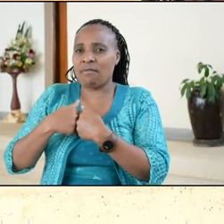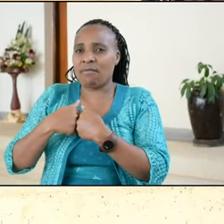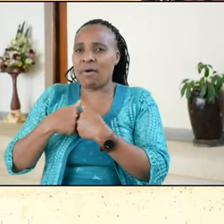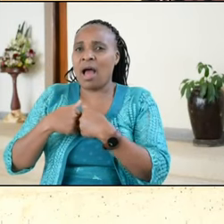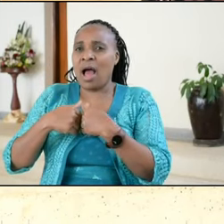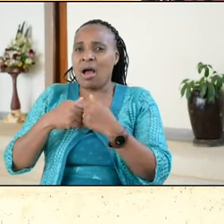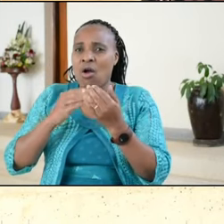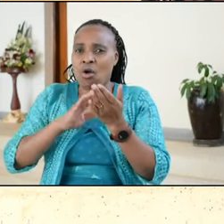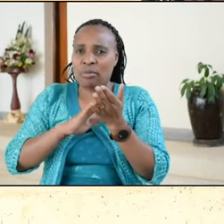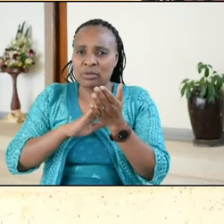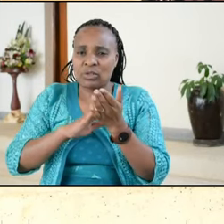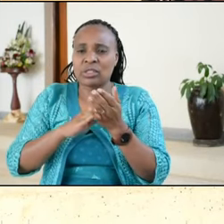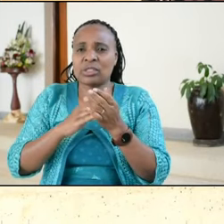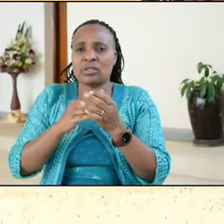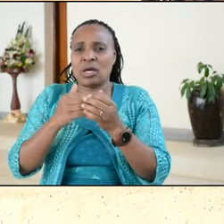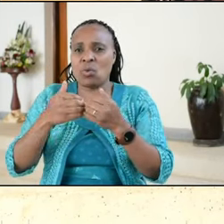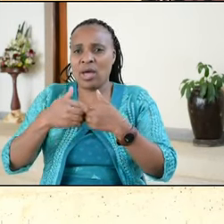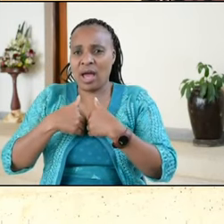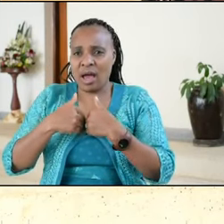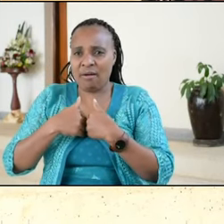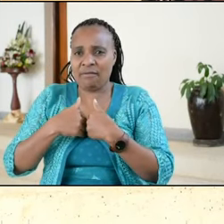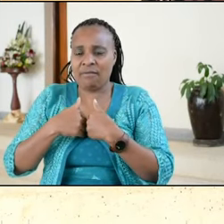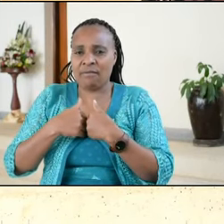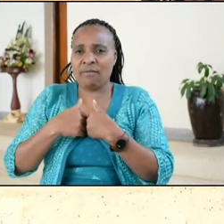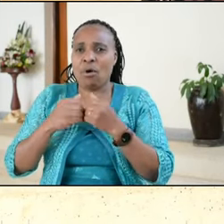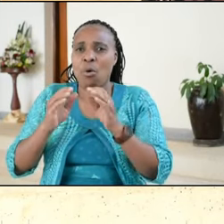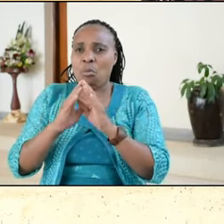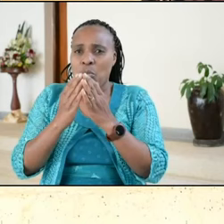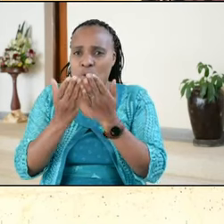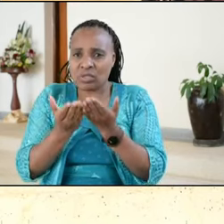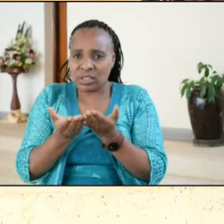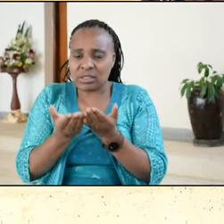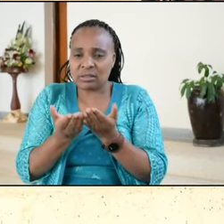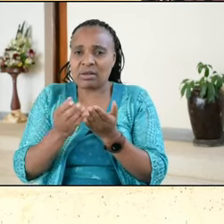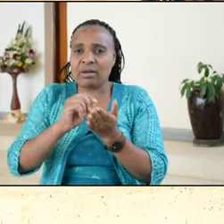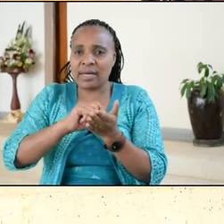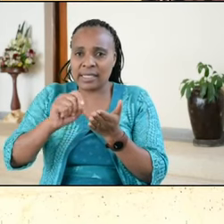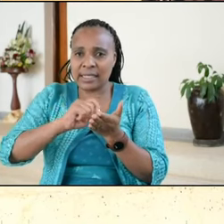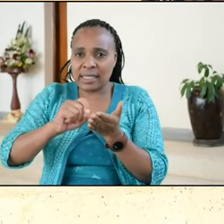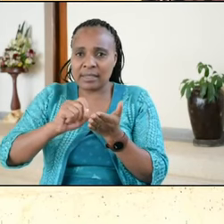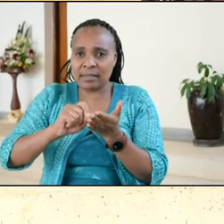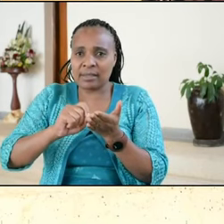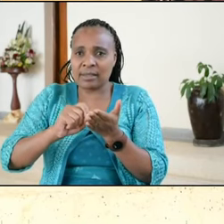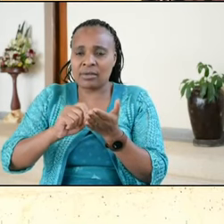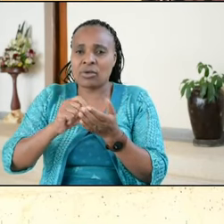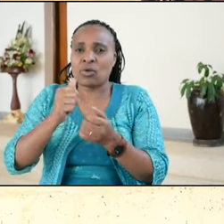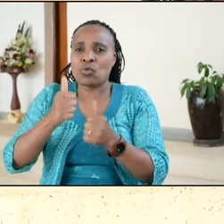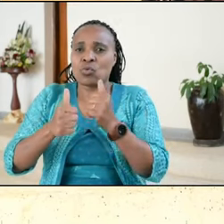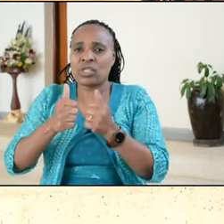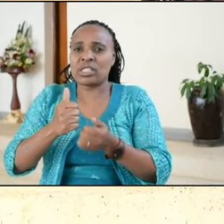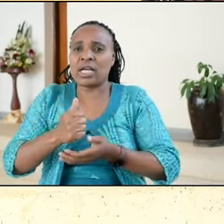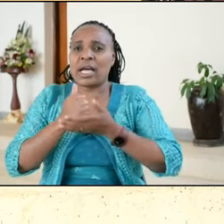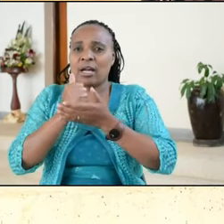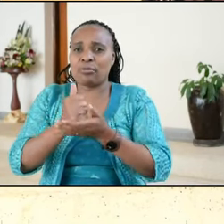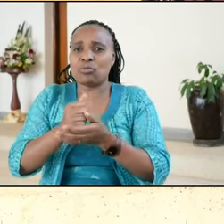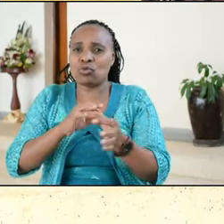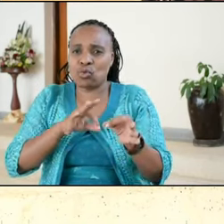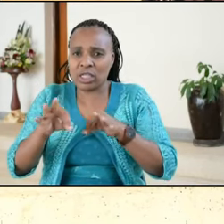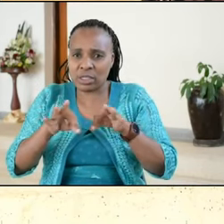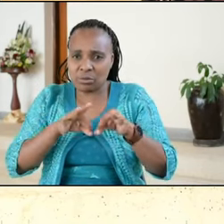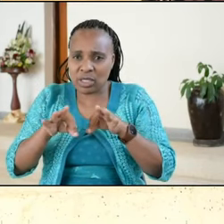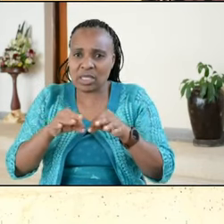commentaries, we have books written that help to explain the Word of